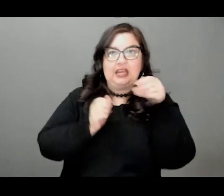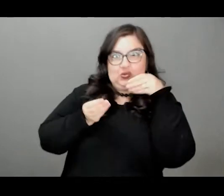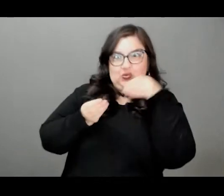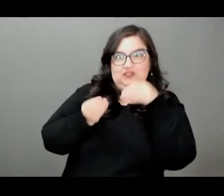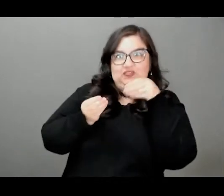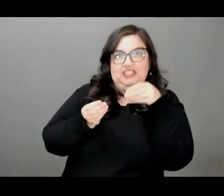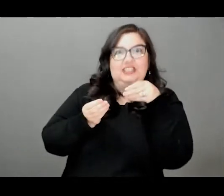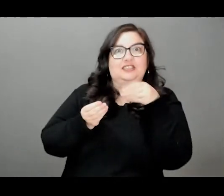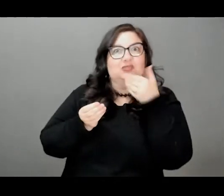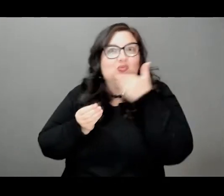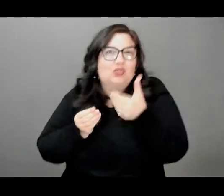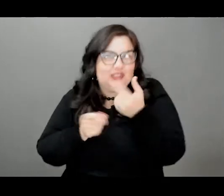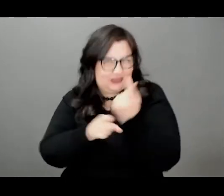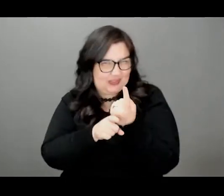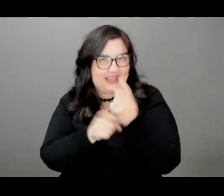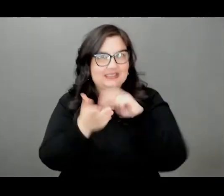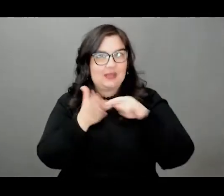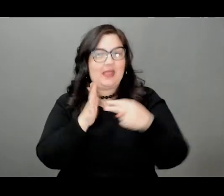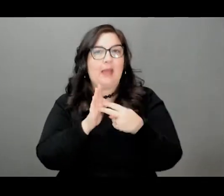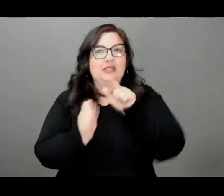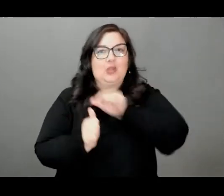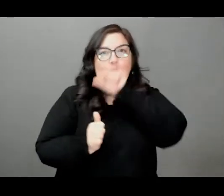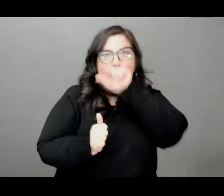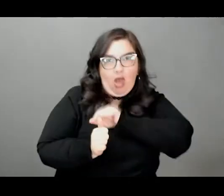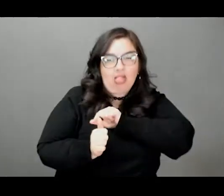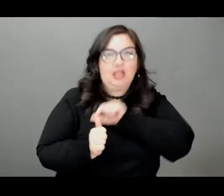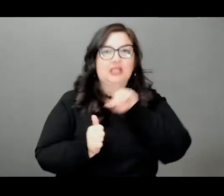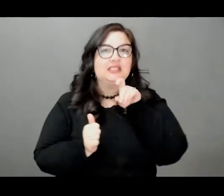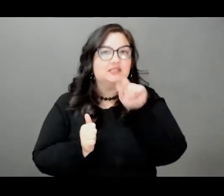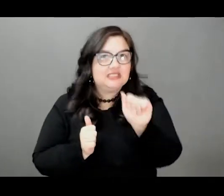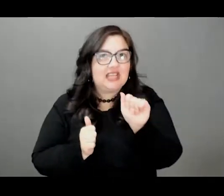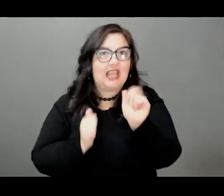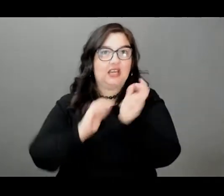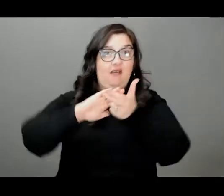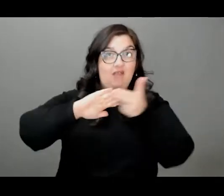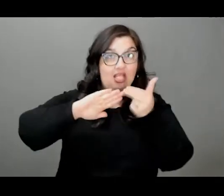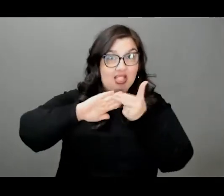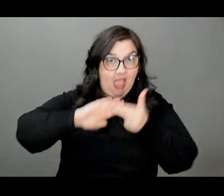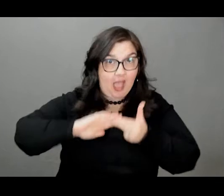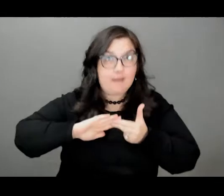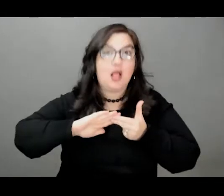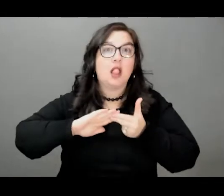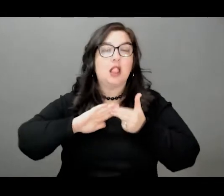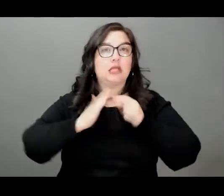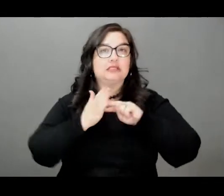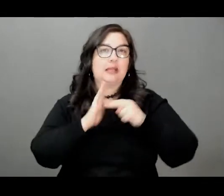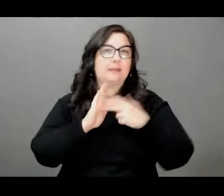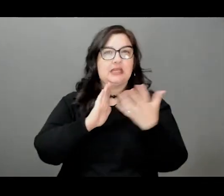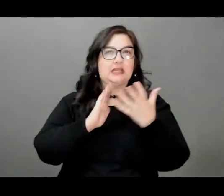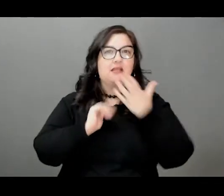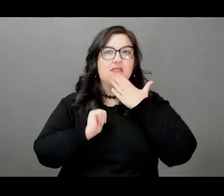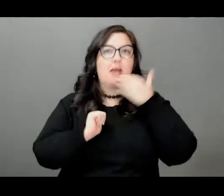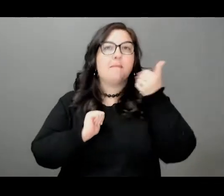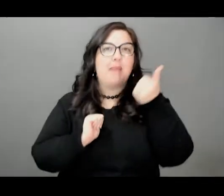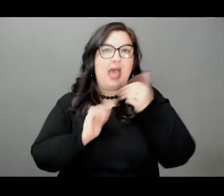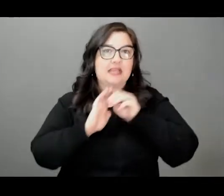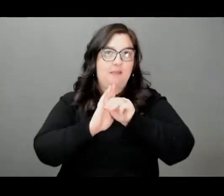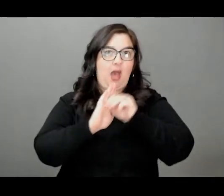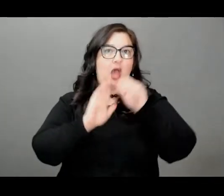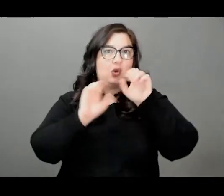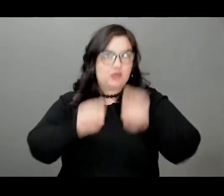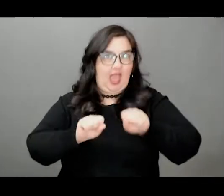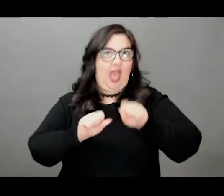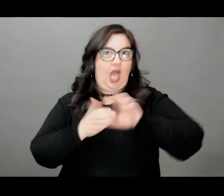or the algorithms are only as good as the data you feed it. So Yeah, in essence, the quality of data that's